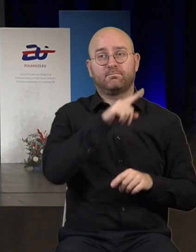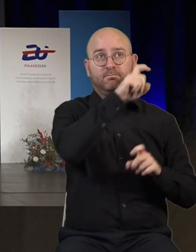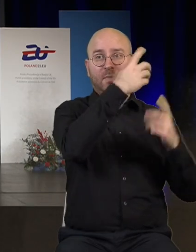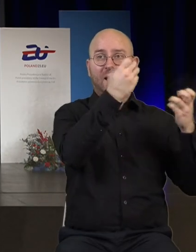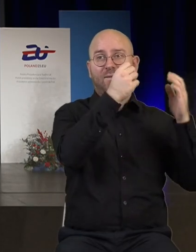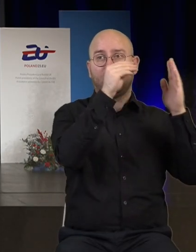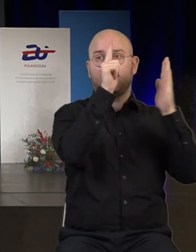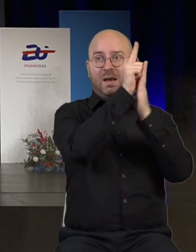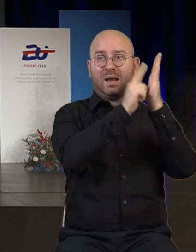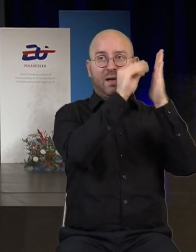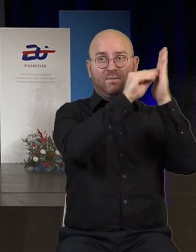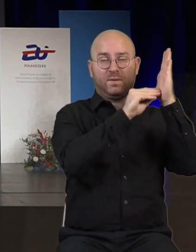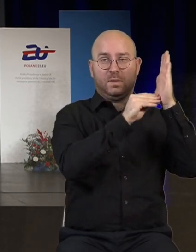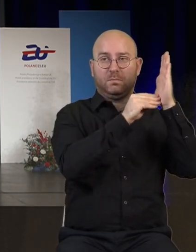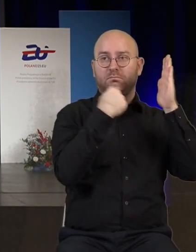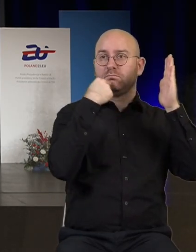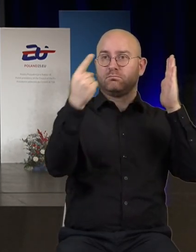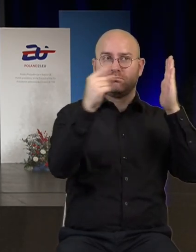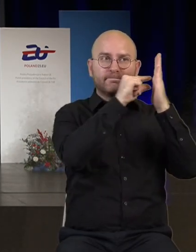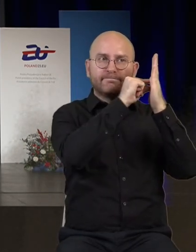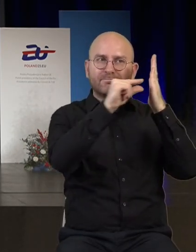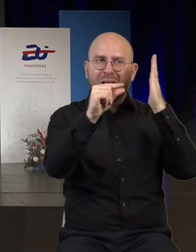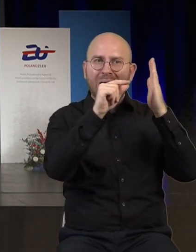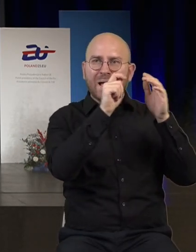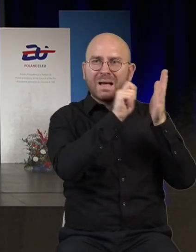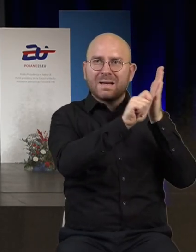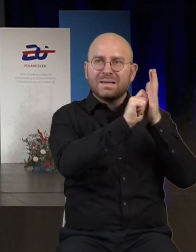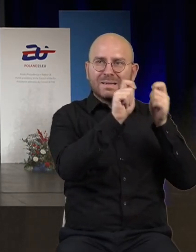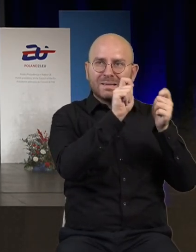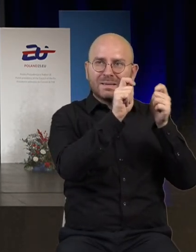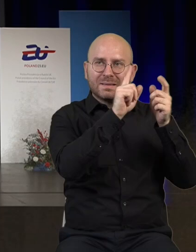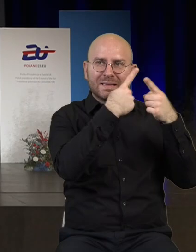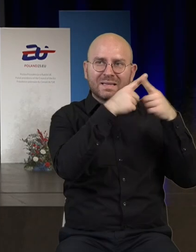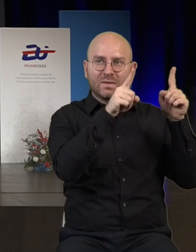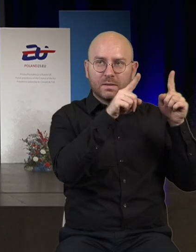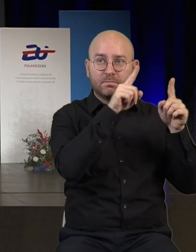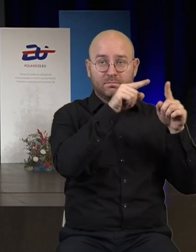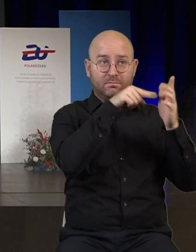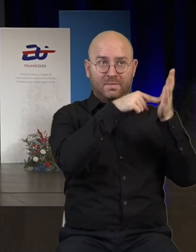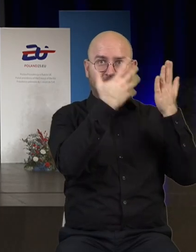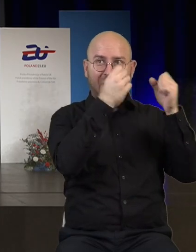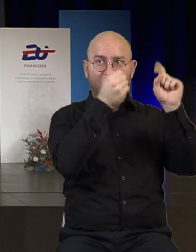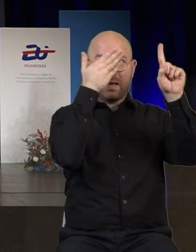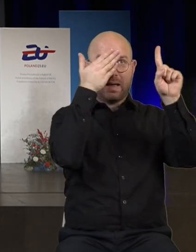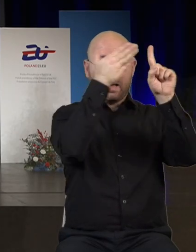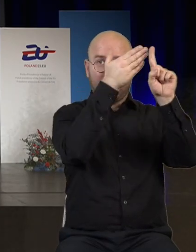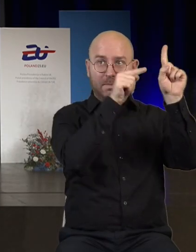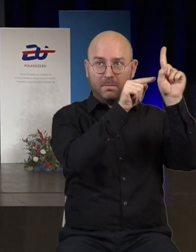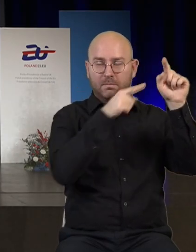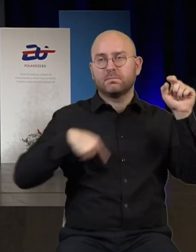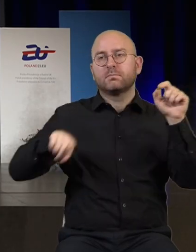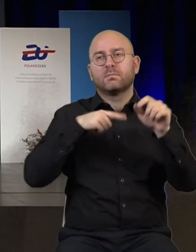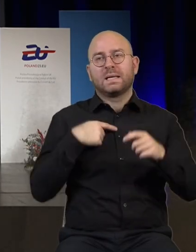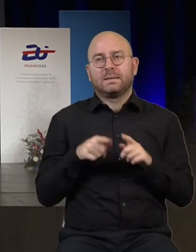target for strengthening for strengthening the emission standards for such